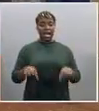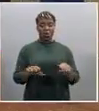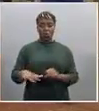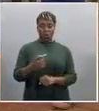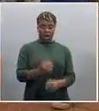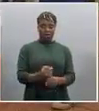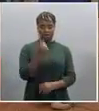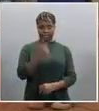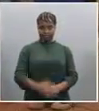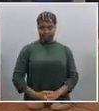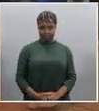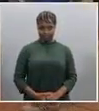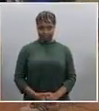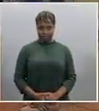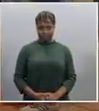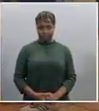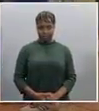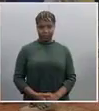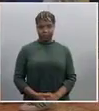area in Gauteng.